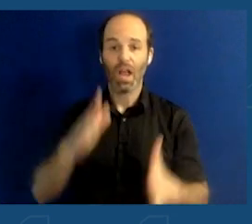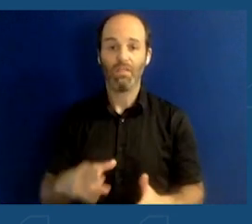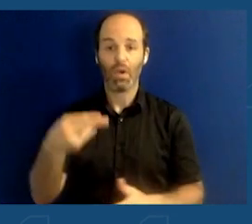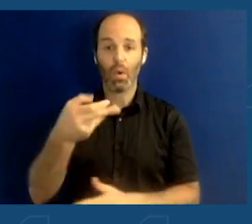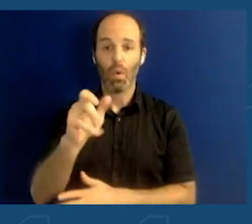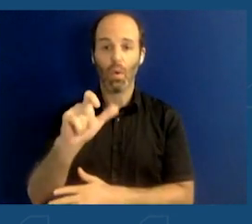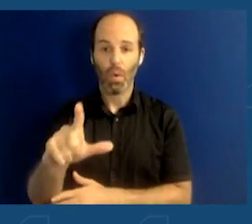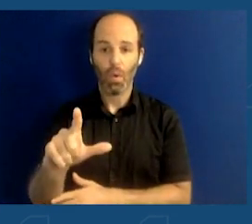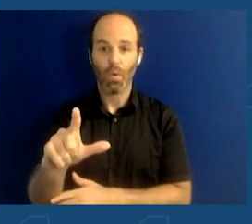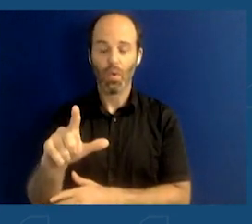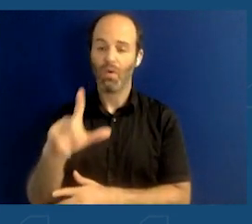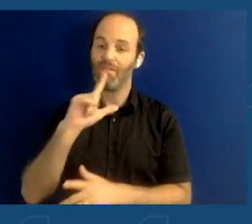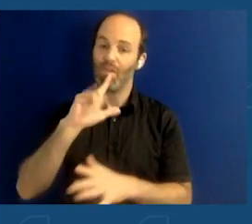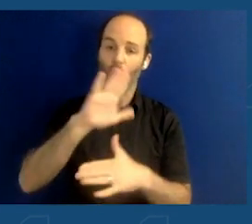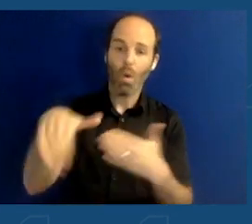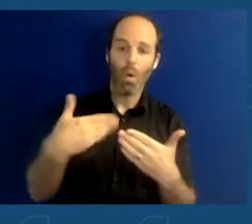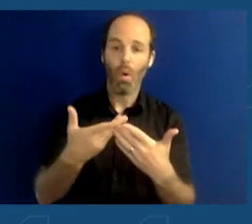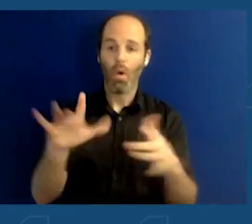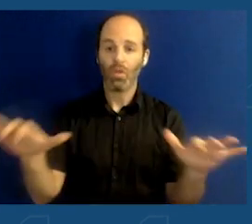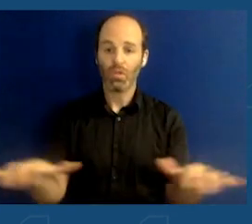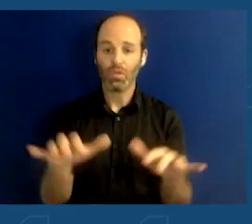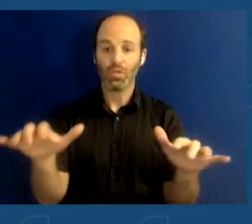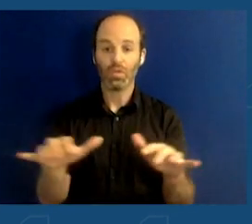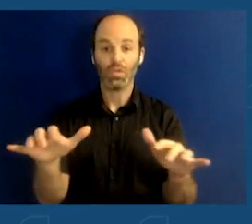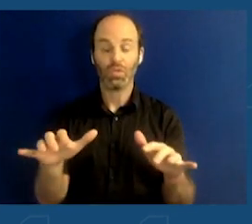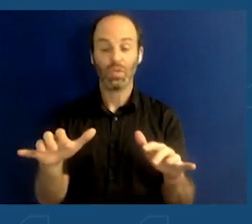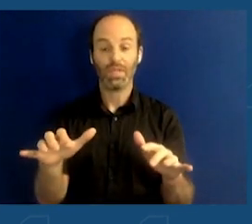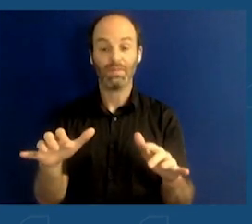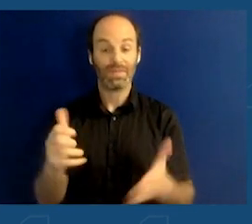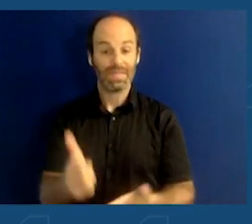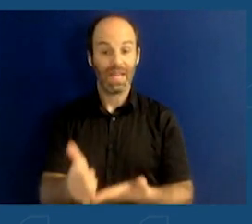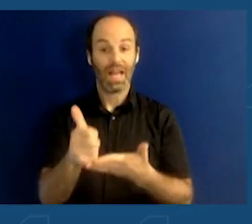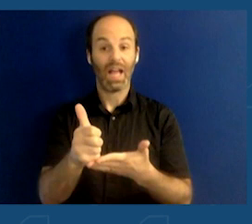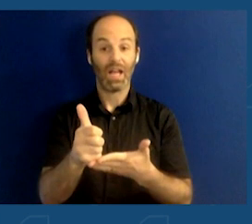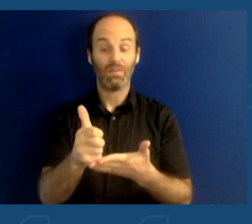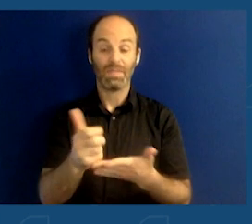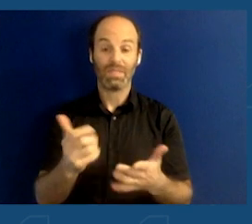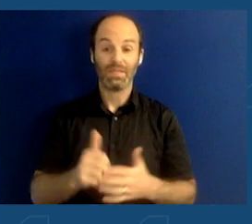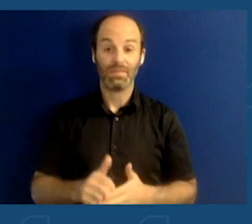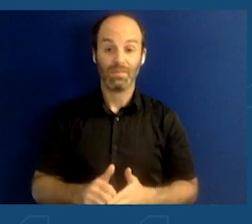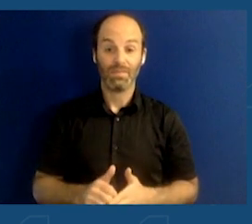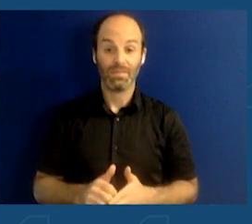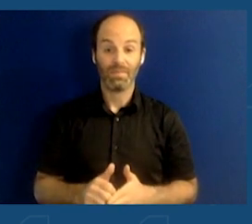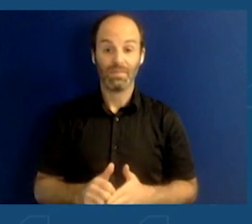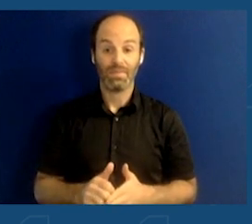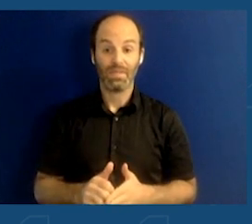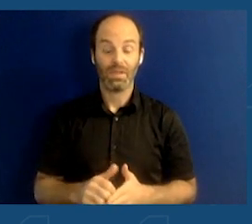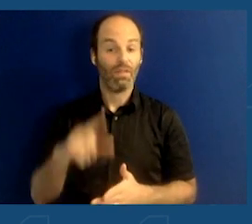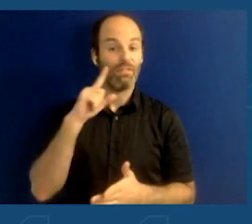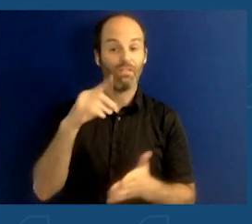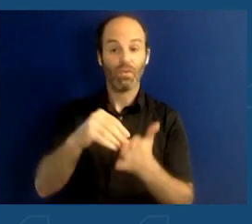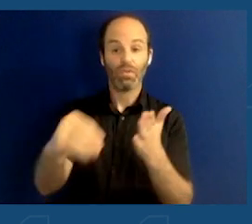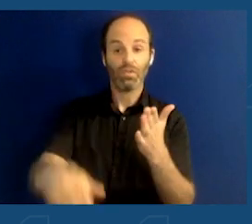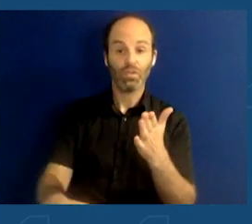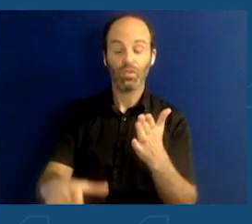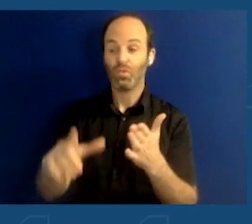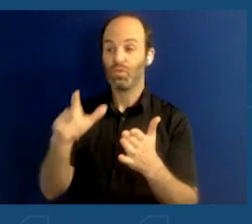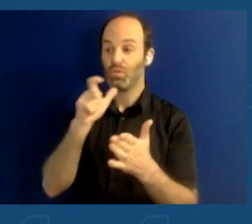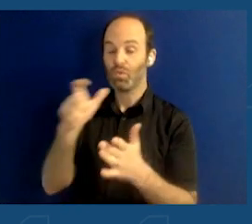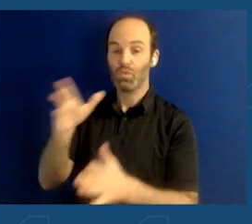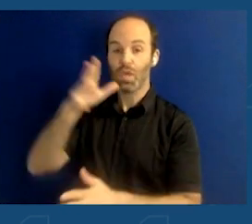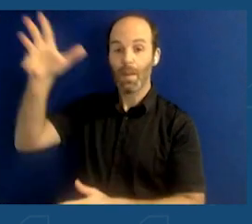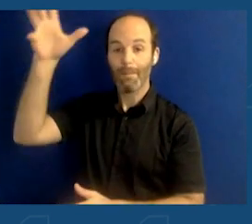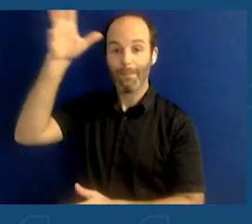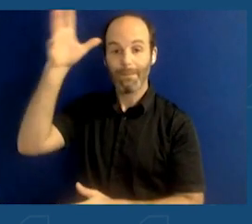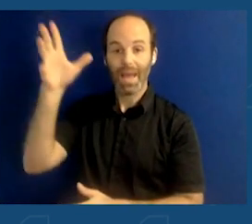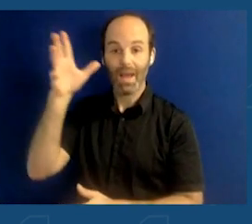helping to the students whose parents negate it, who don't know anything